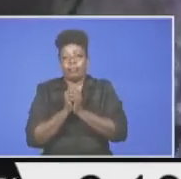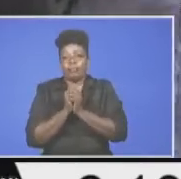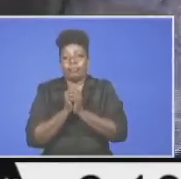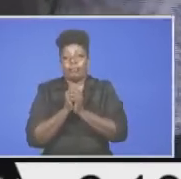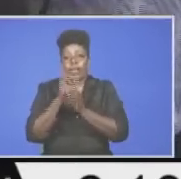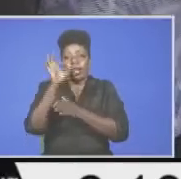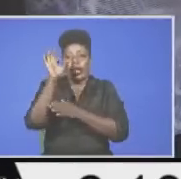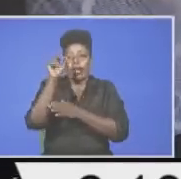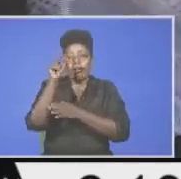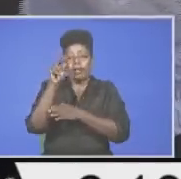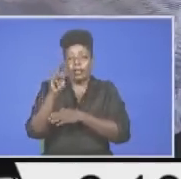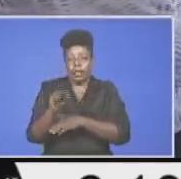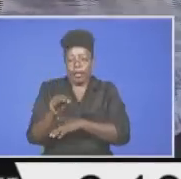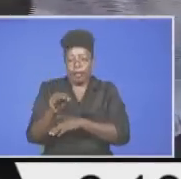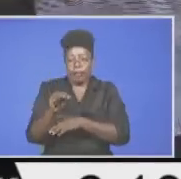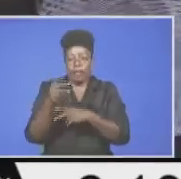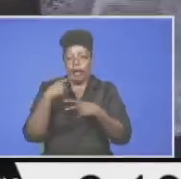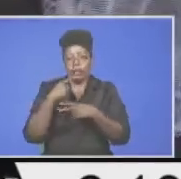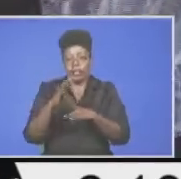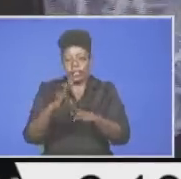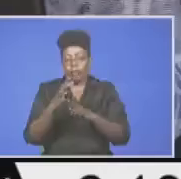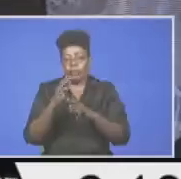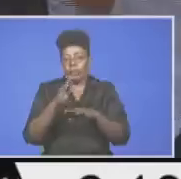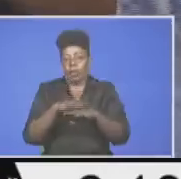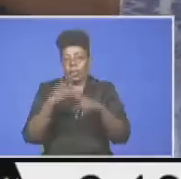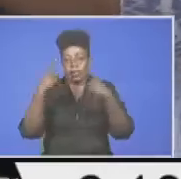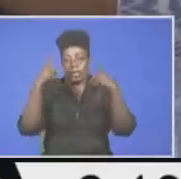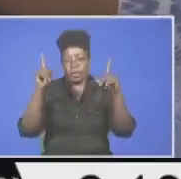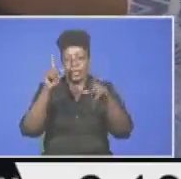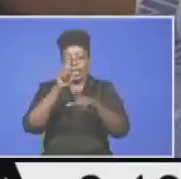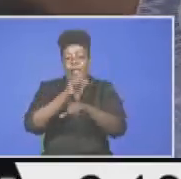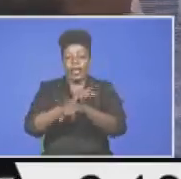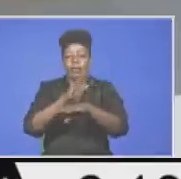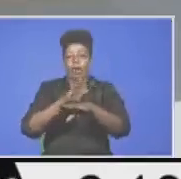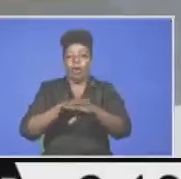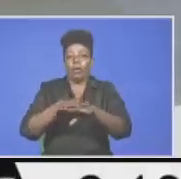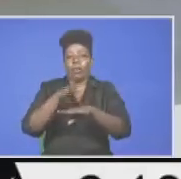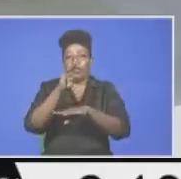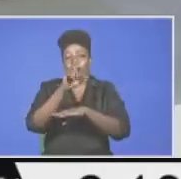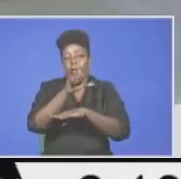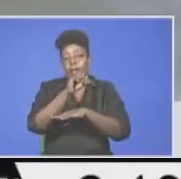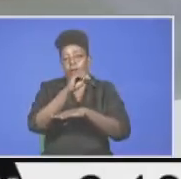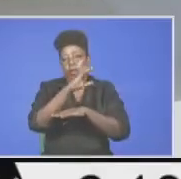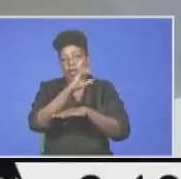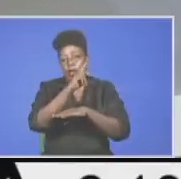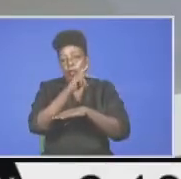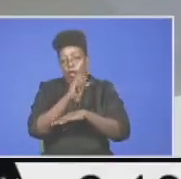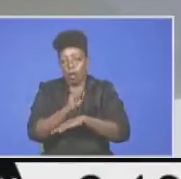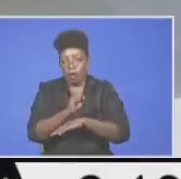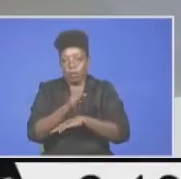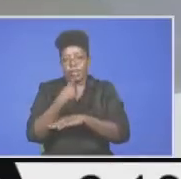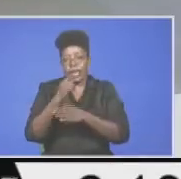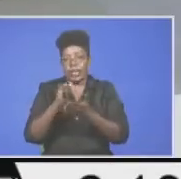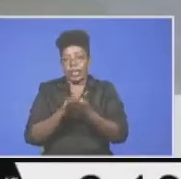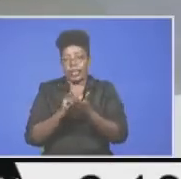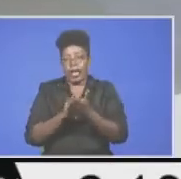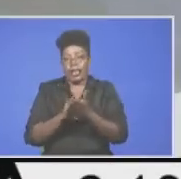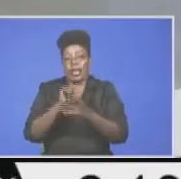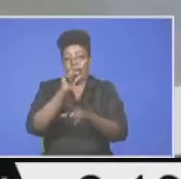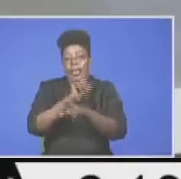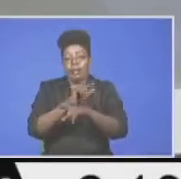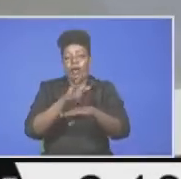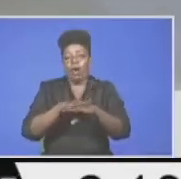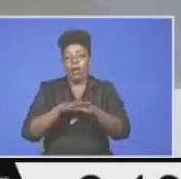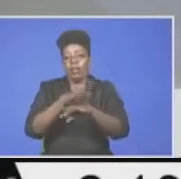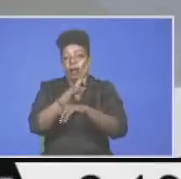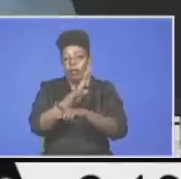Well, the Free National Movement has issued a statement on the success of Labor on the Blocks this weekend. Chairman Carl Culmer says Labor on the Blocks